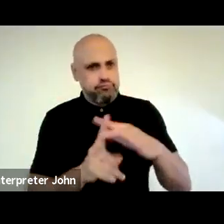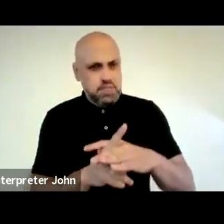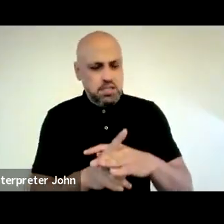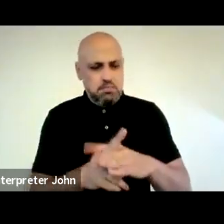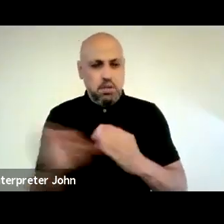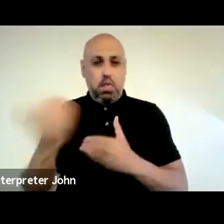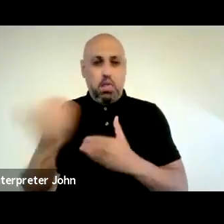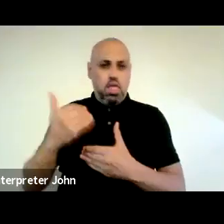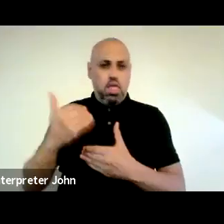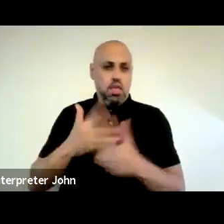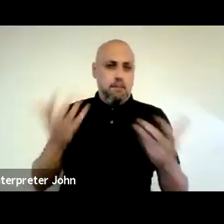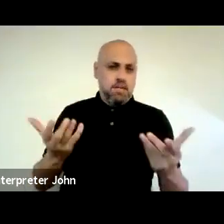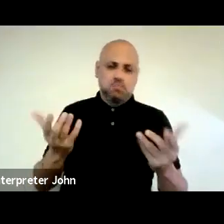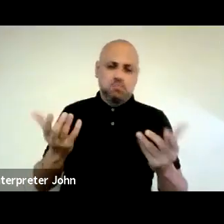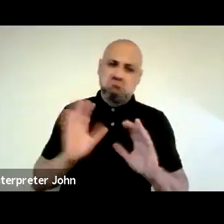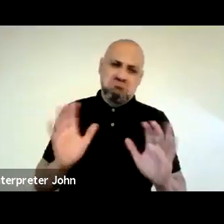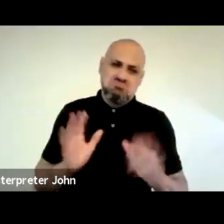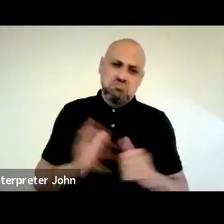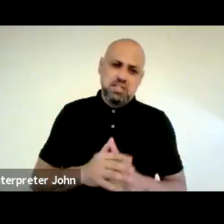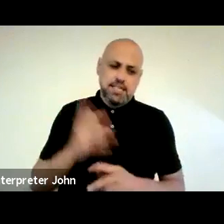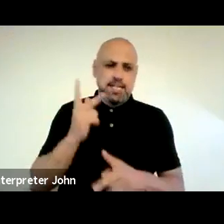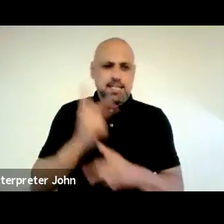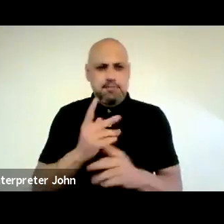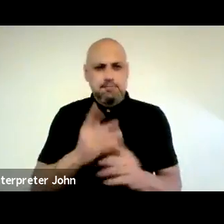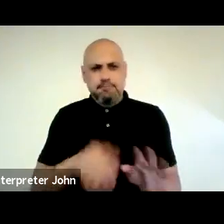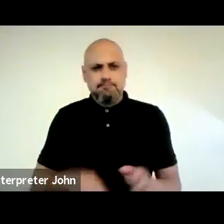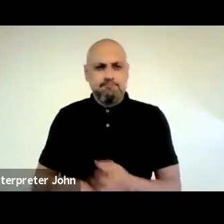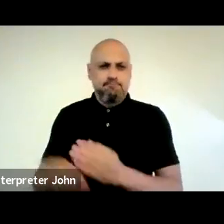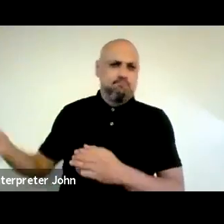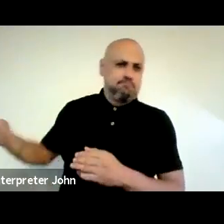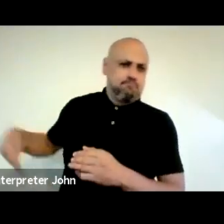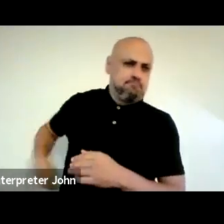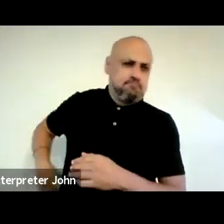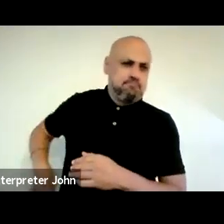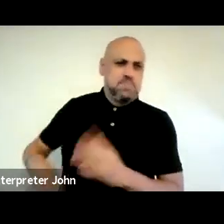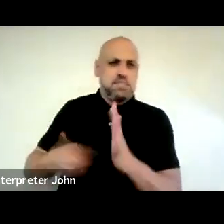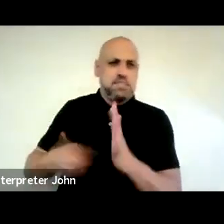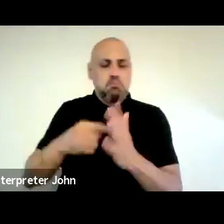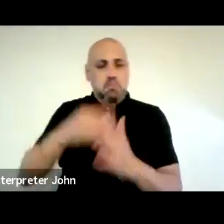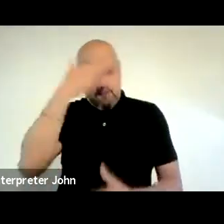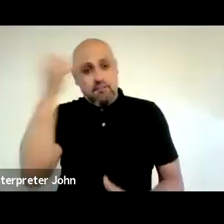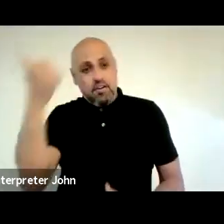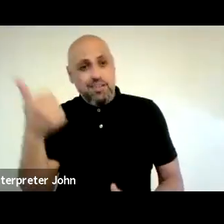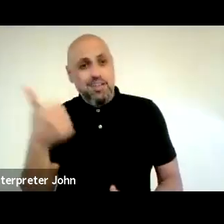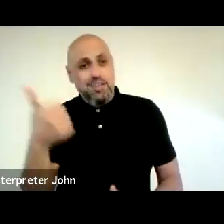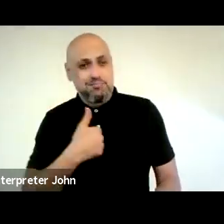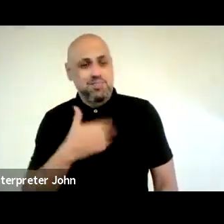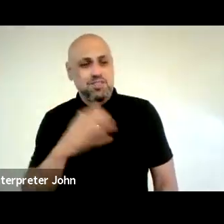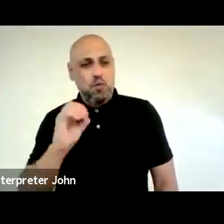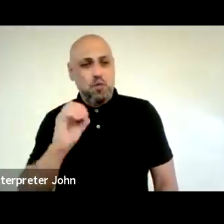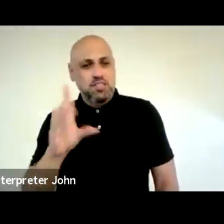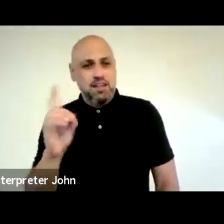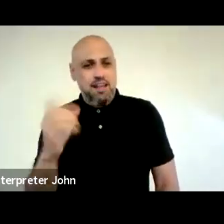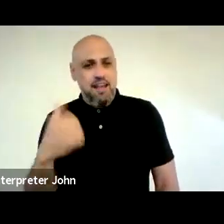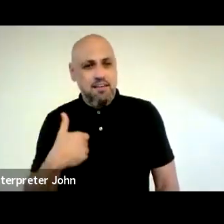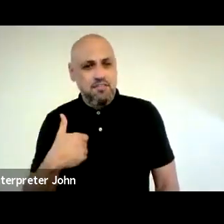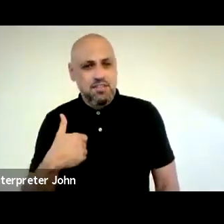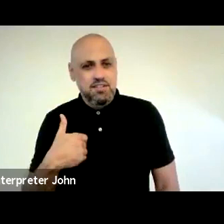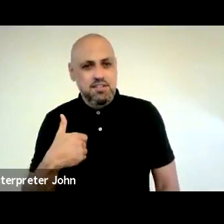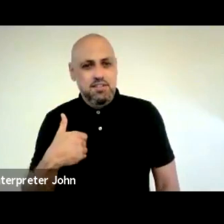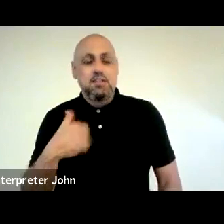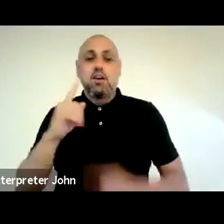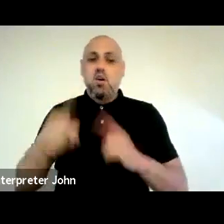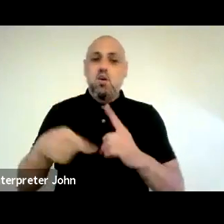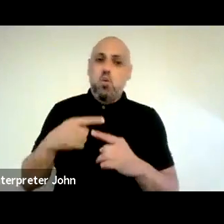me much. I keep it in the background, and sometimes I even forget I have OCD. When it doesn't let me